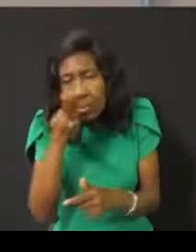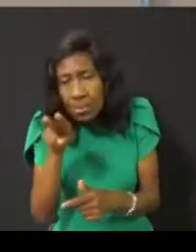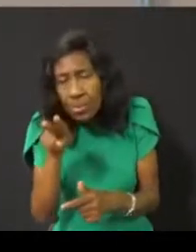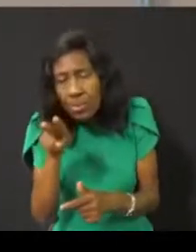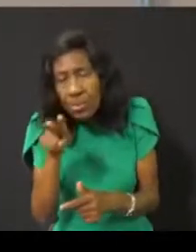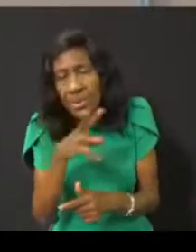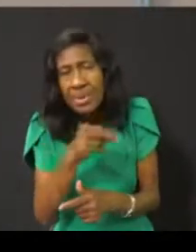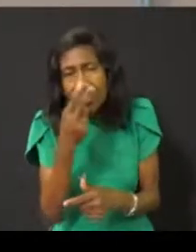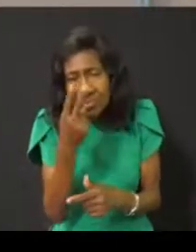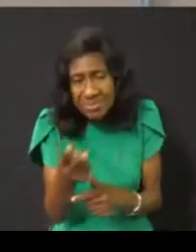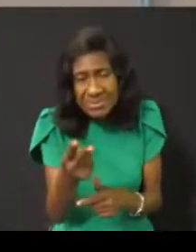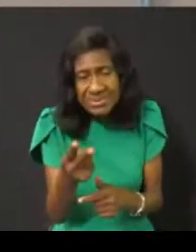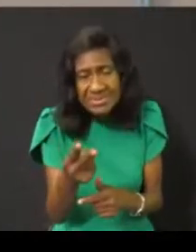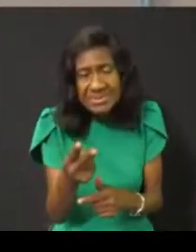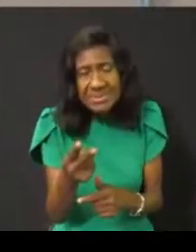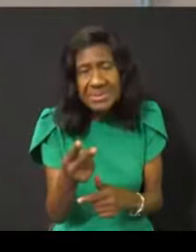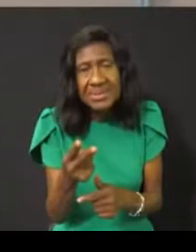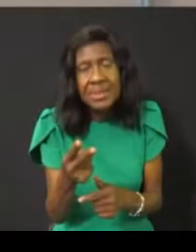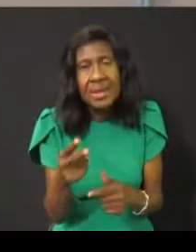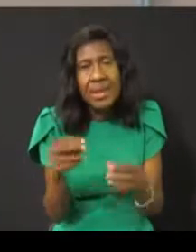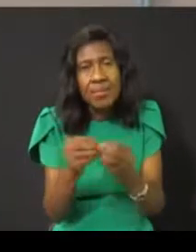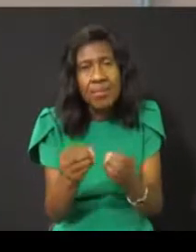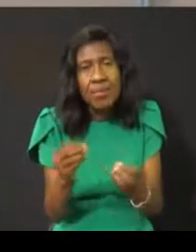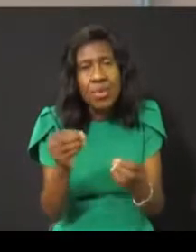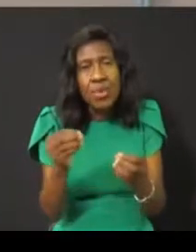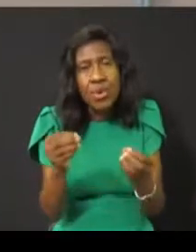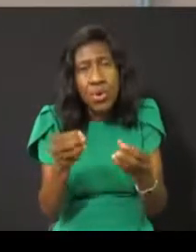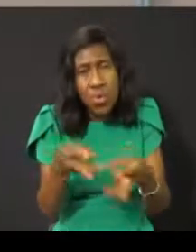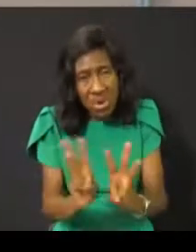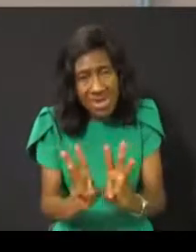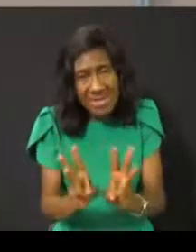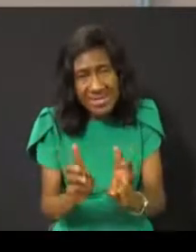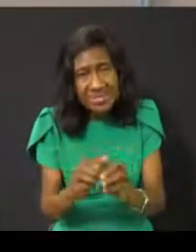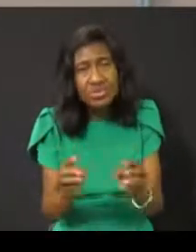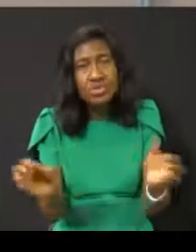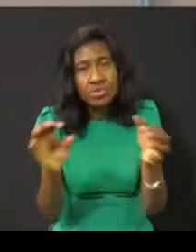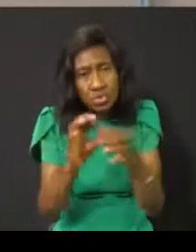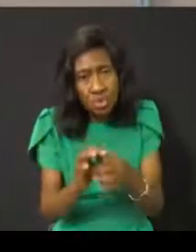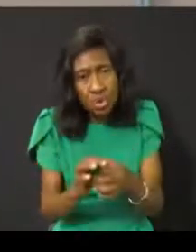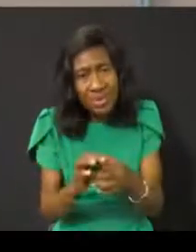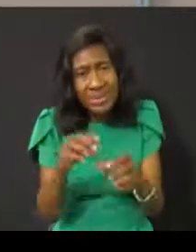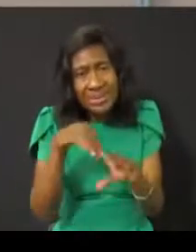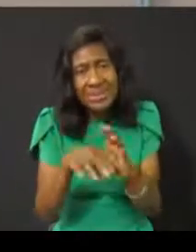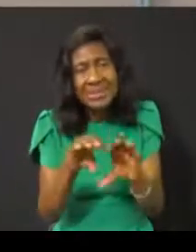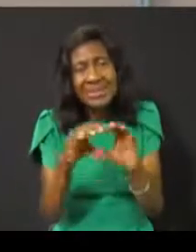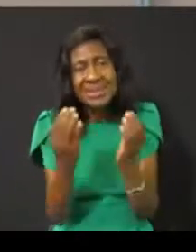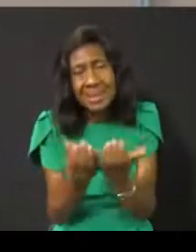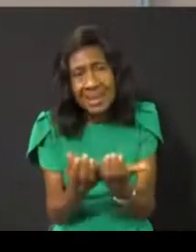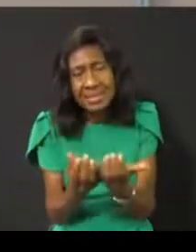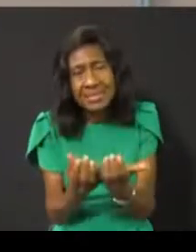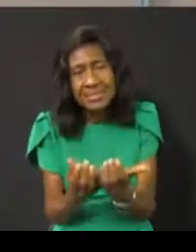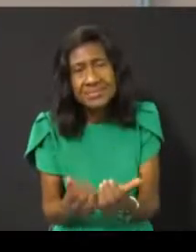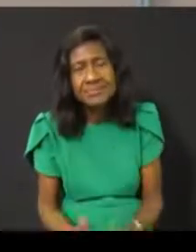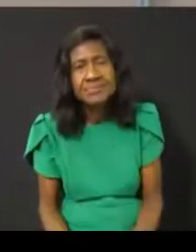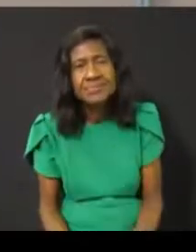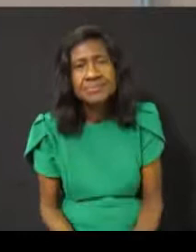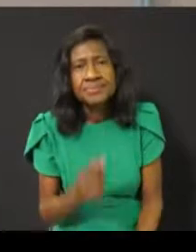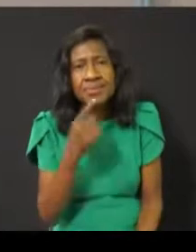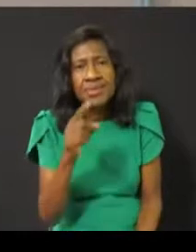at the Department of Tourism website. Before wrapping up, I would like to provide an update as to the